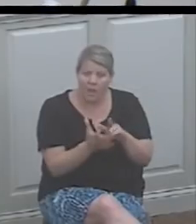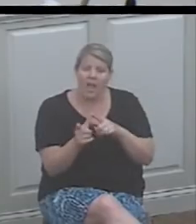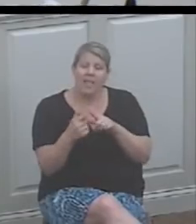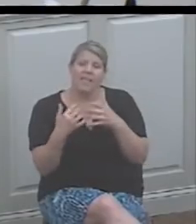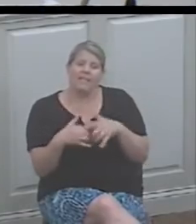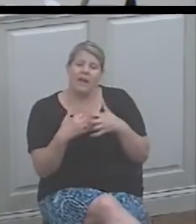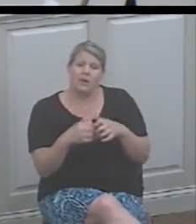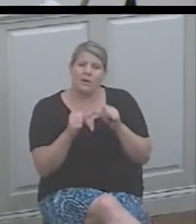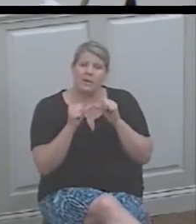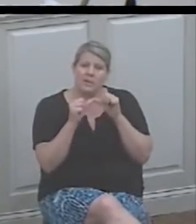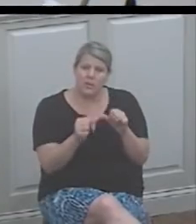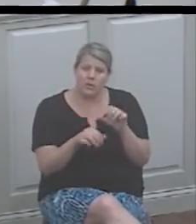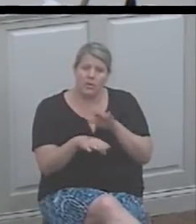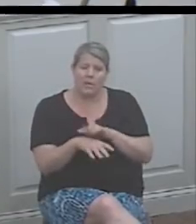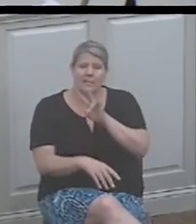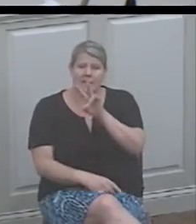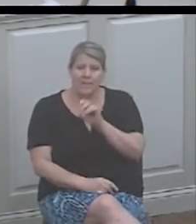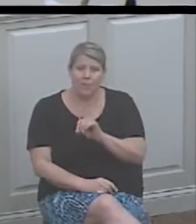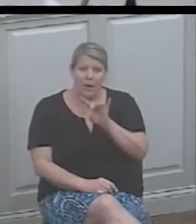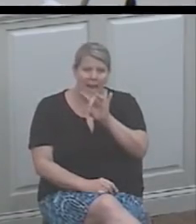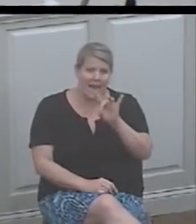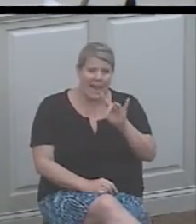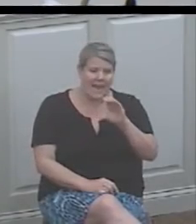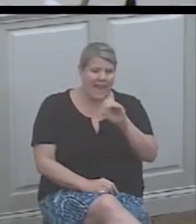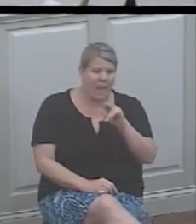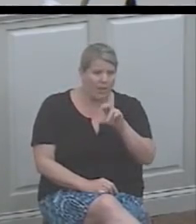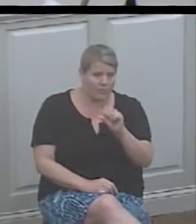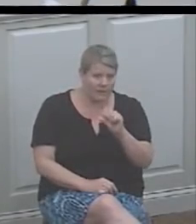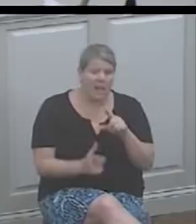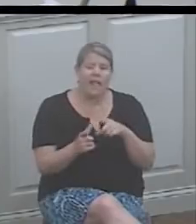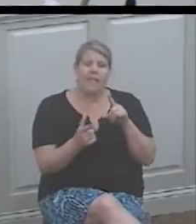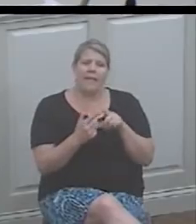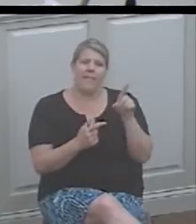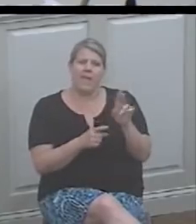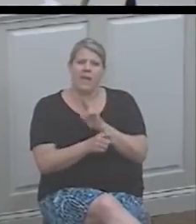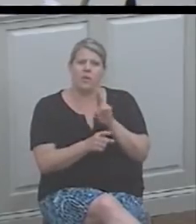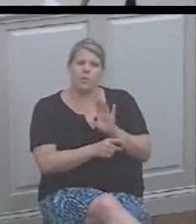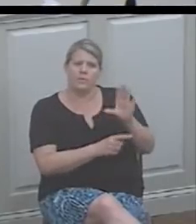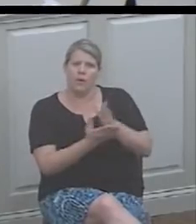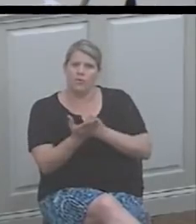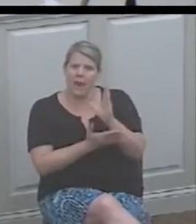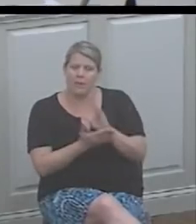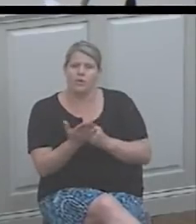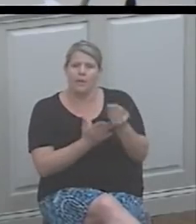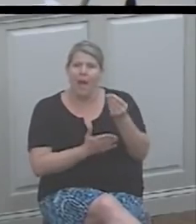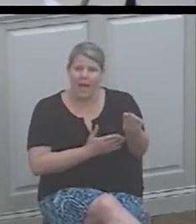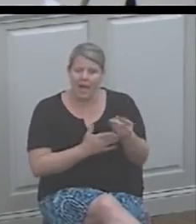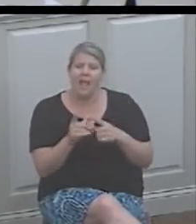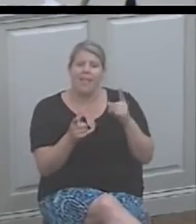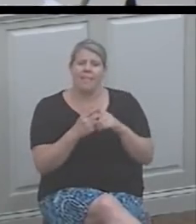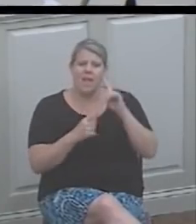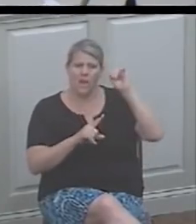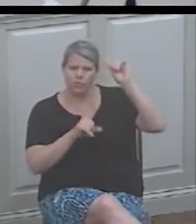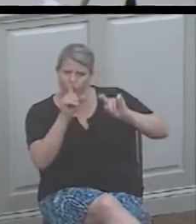acres. They executed their right, their option to purchase it later down the road, and at that time, a survey was